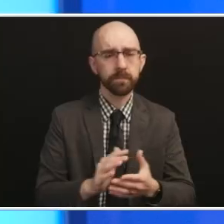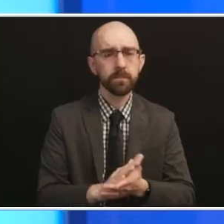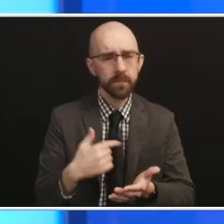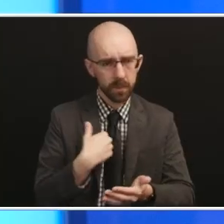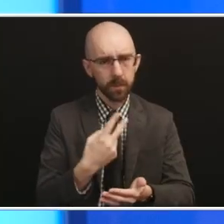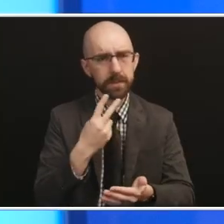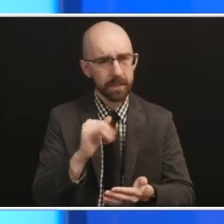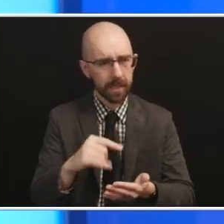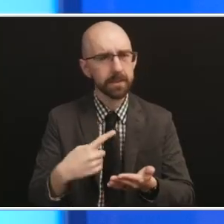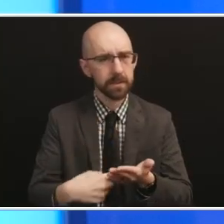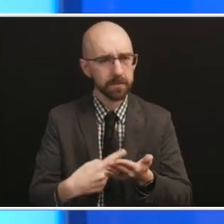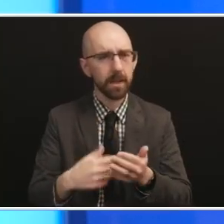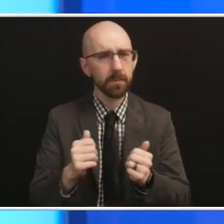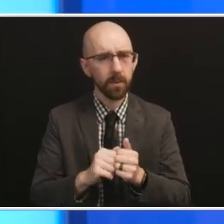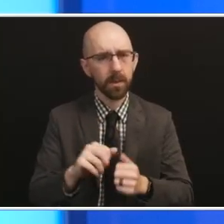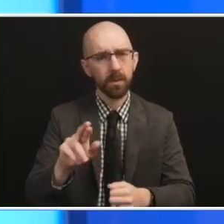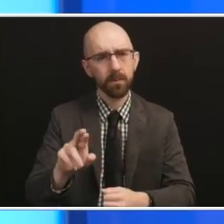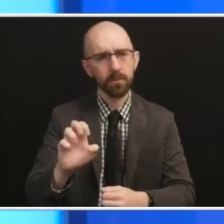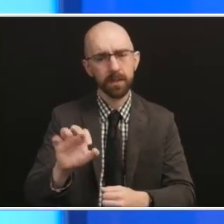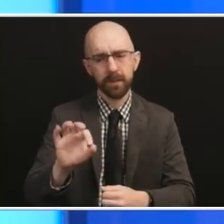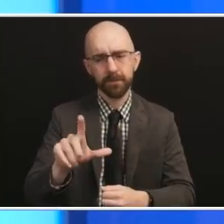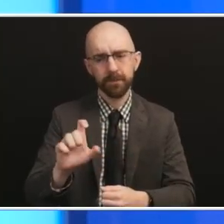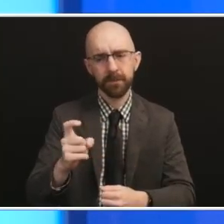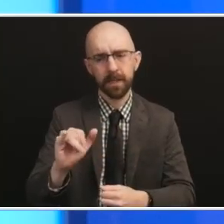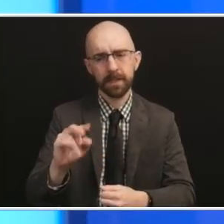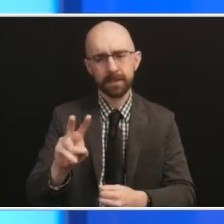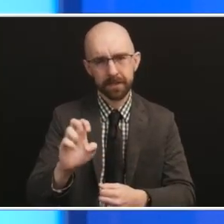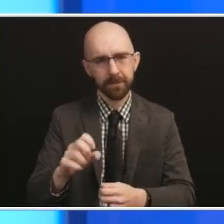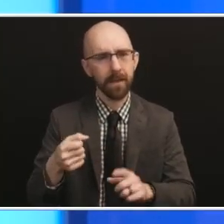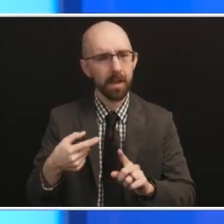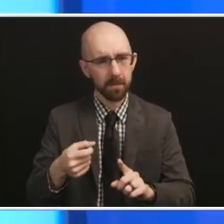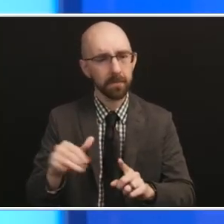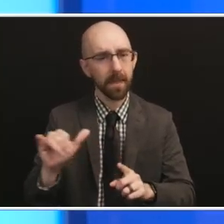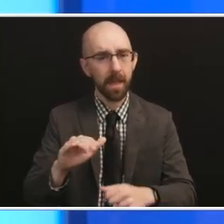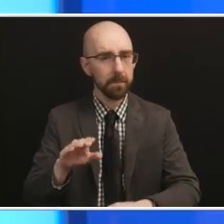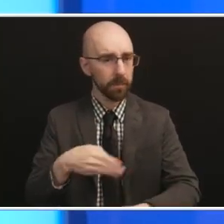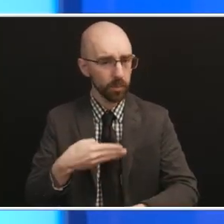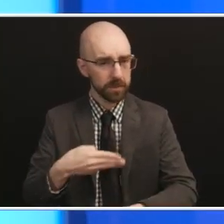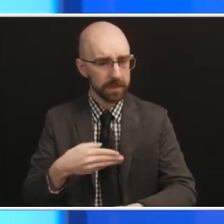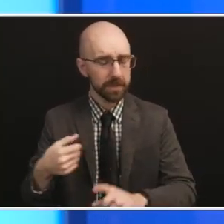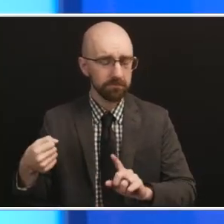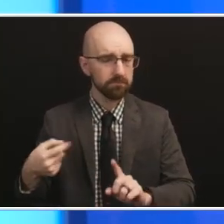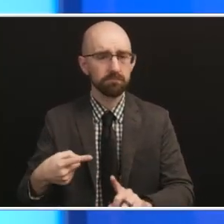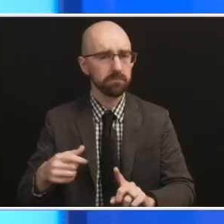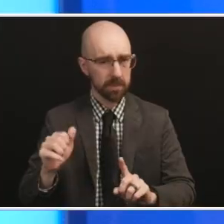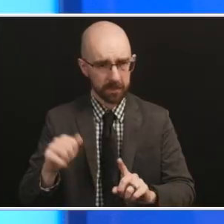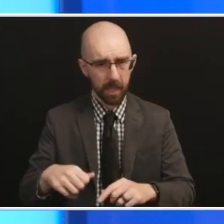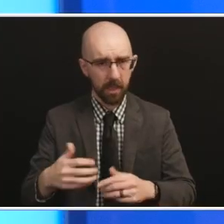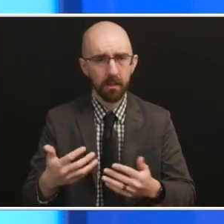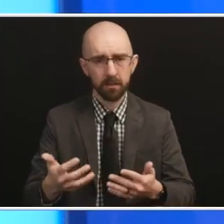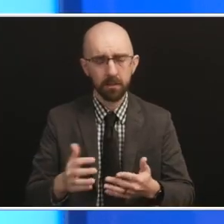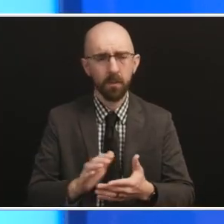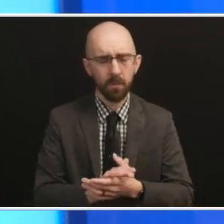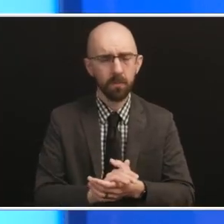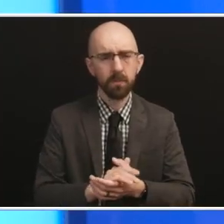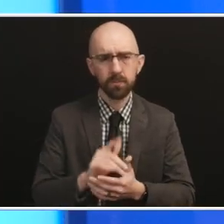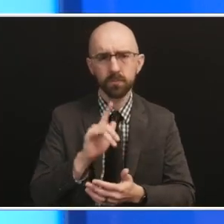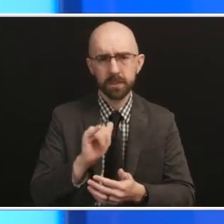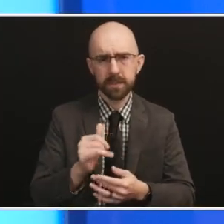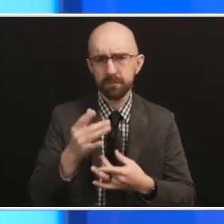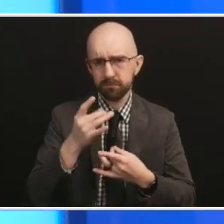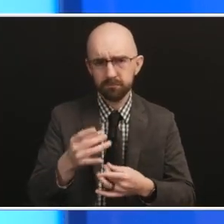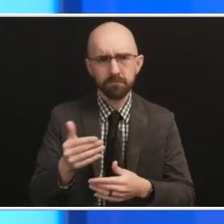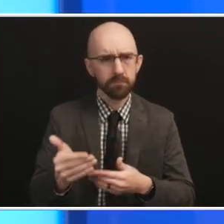with the reflexive epilepsies where certain things can trigger it, even like music can trigger seizures. So it's a really interesting